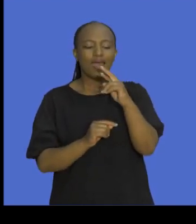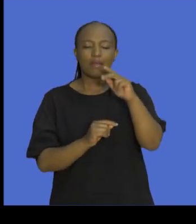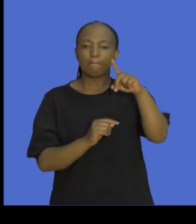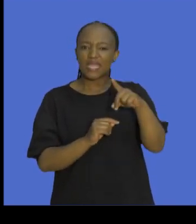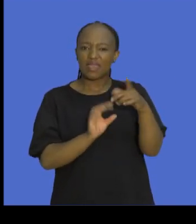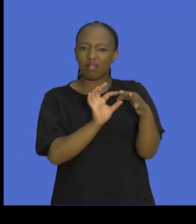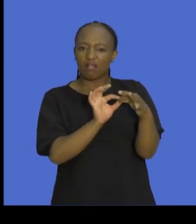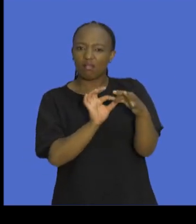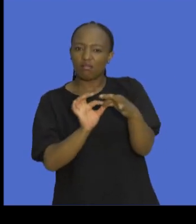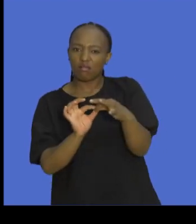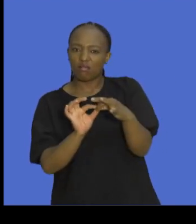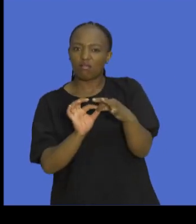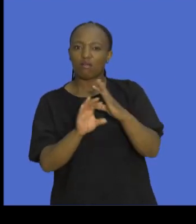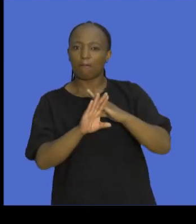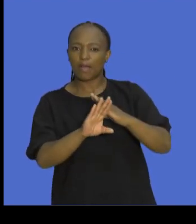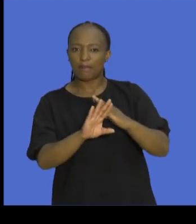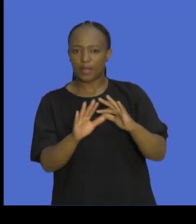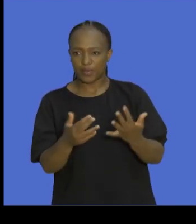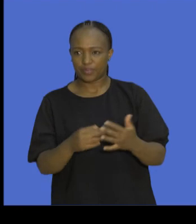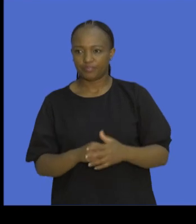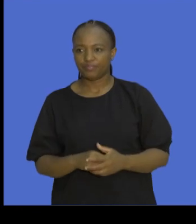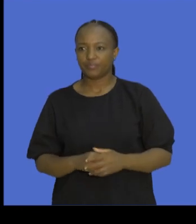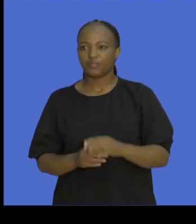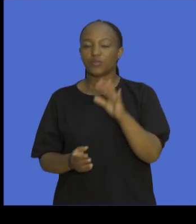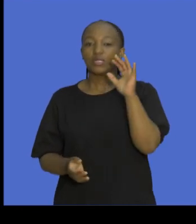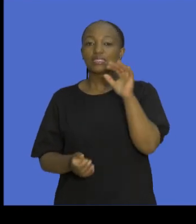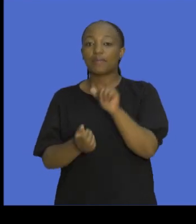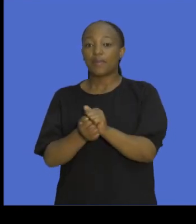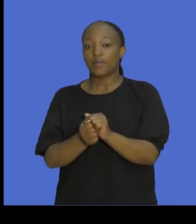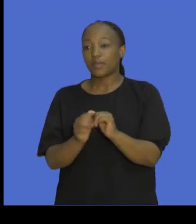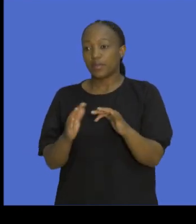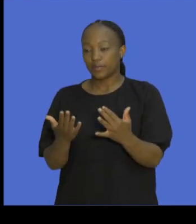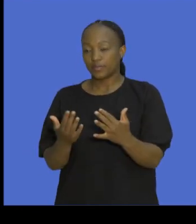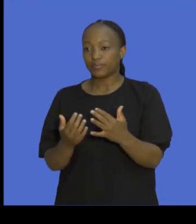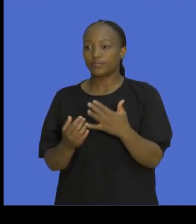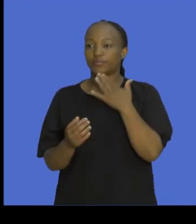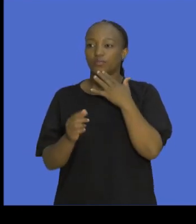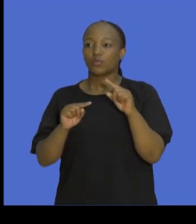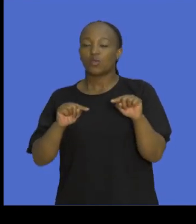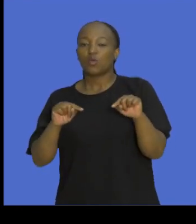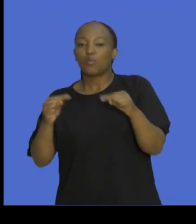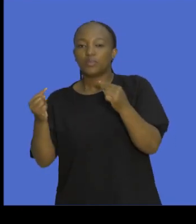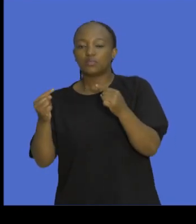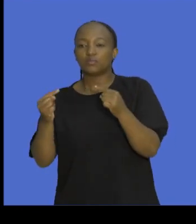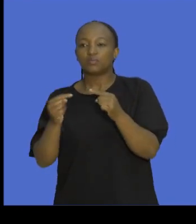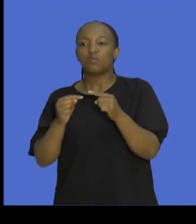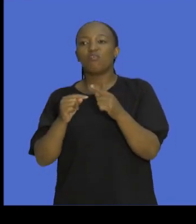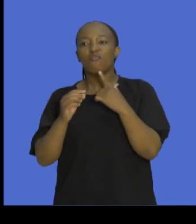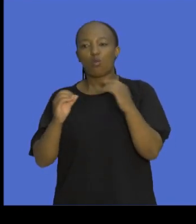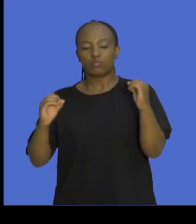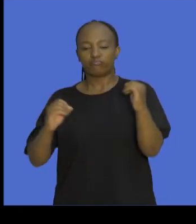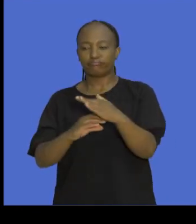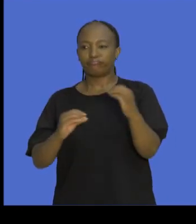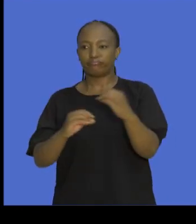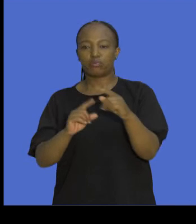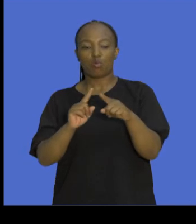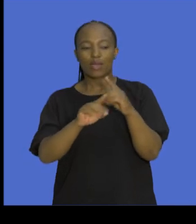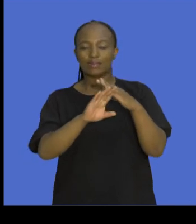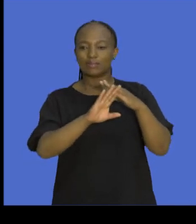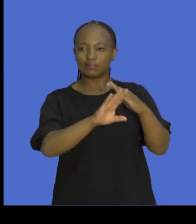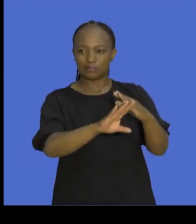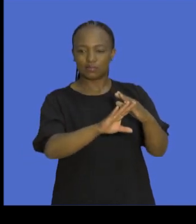for Rp at the end of the day, okay? Right, and then in summary, we understand that opposition to the flow of charge